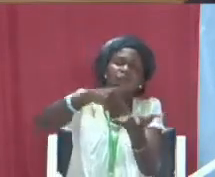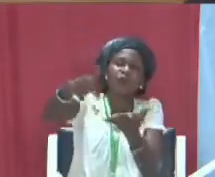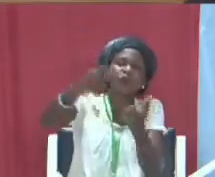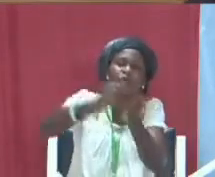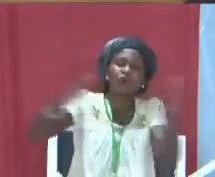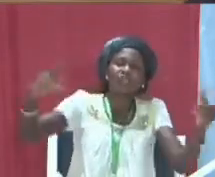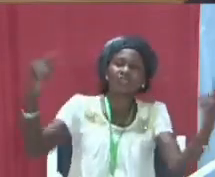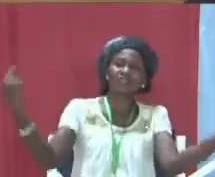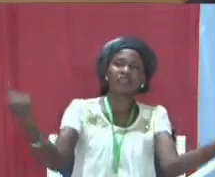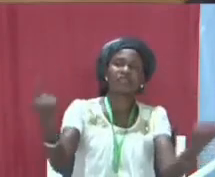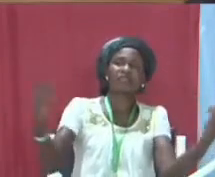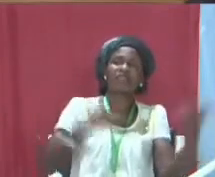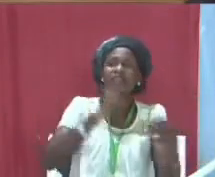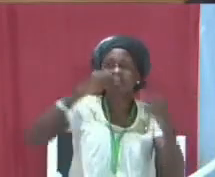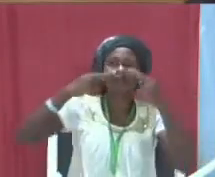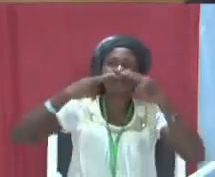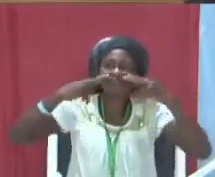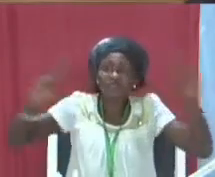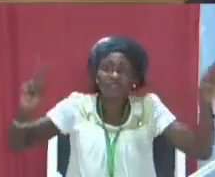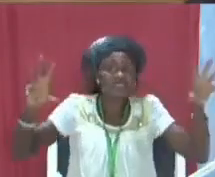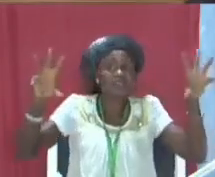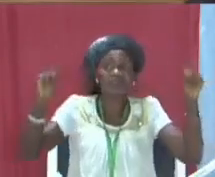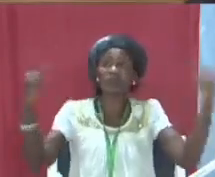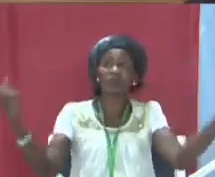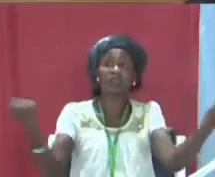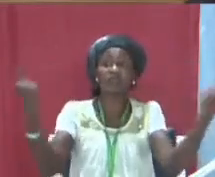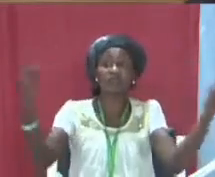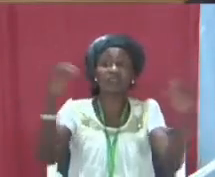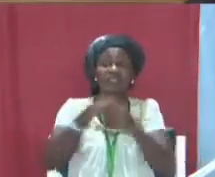transgression. I am innocent, and there is no iniquity in me.